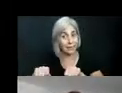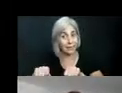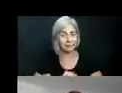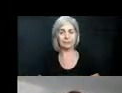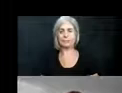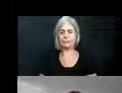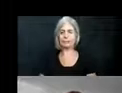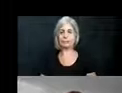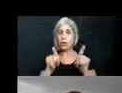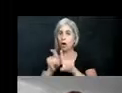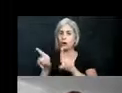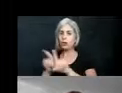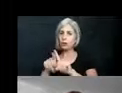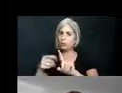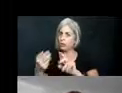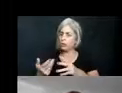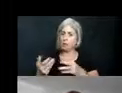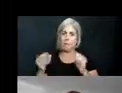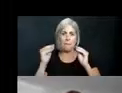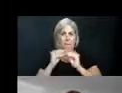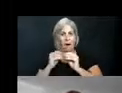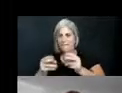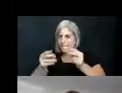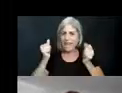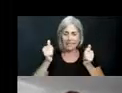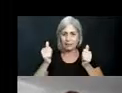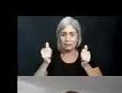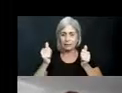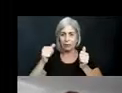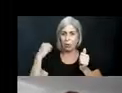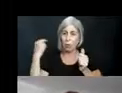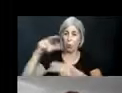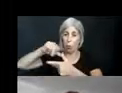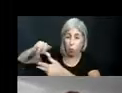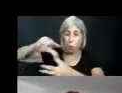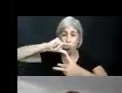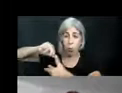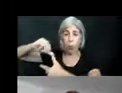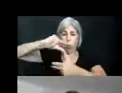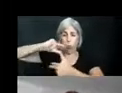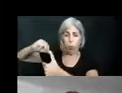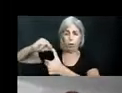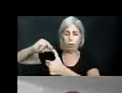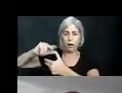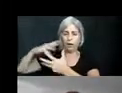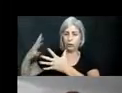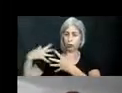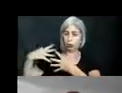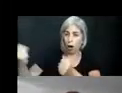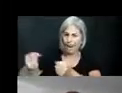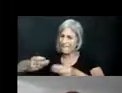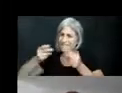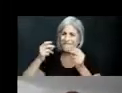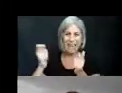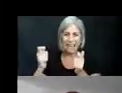They also intensify much more rapidly. So not only are they stronger hurricanes, but they become stronger more quickly.